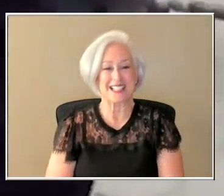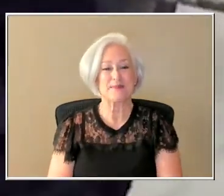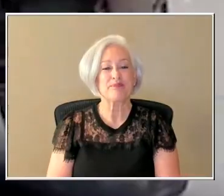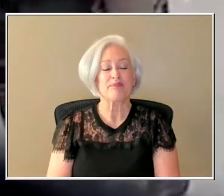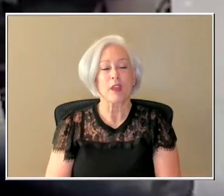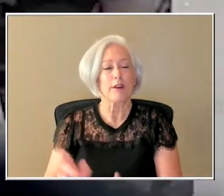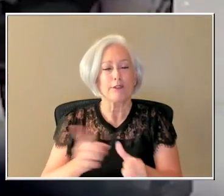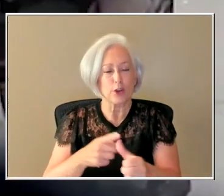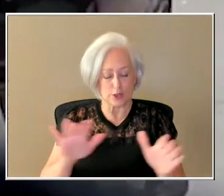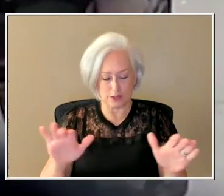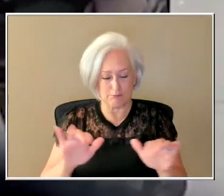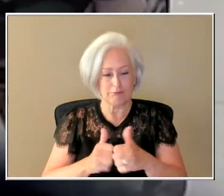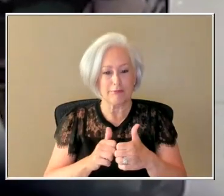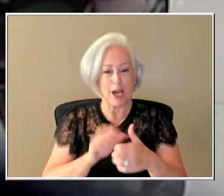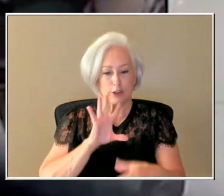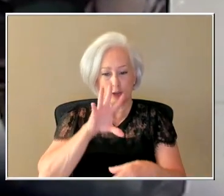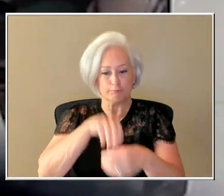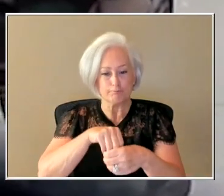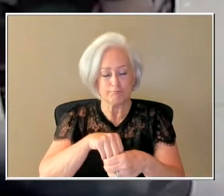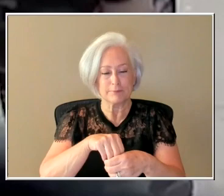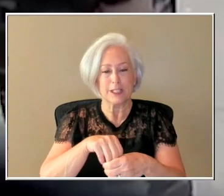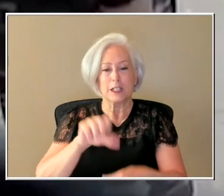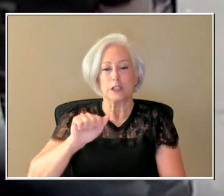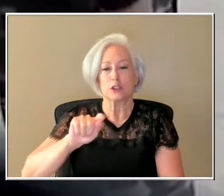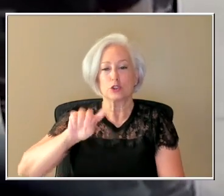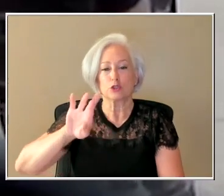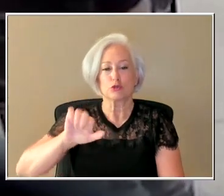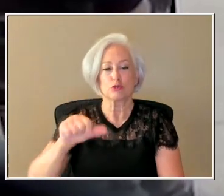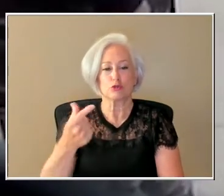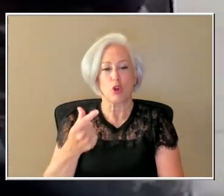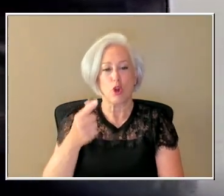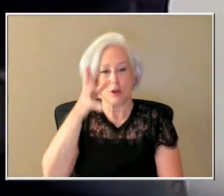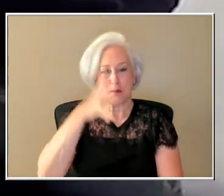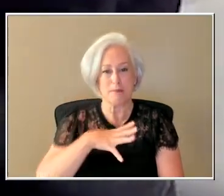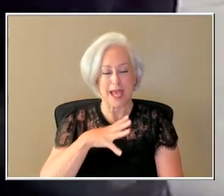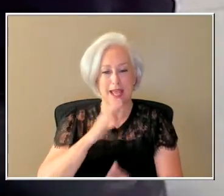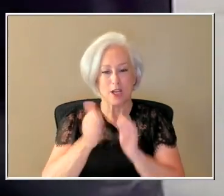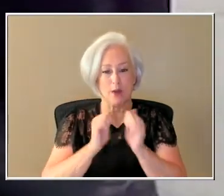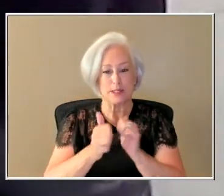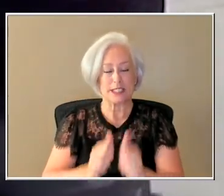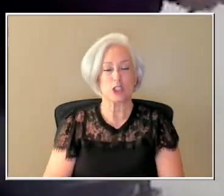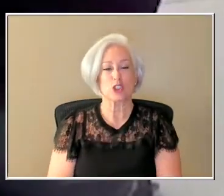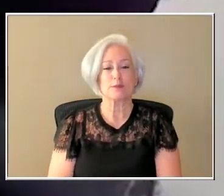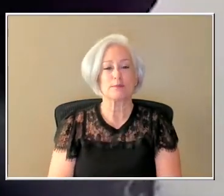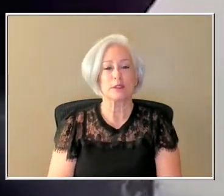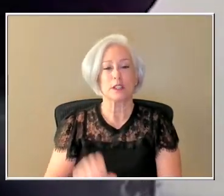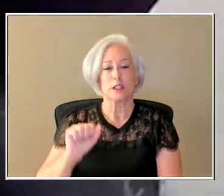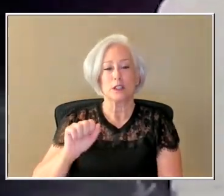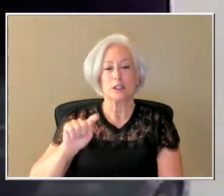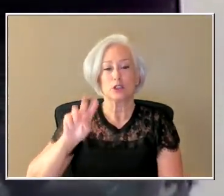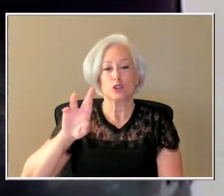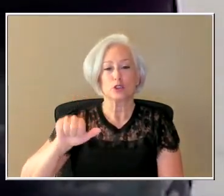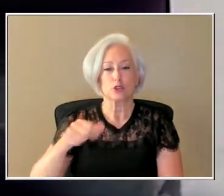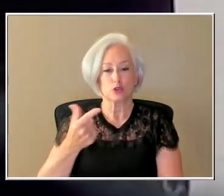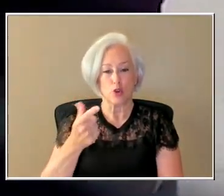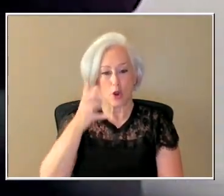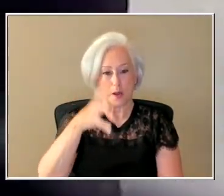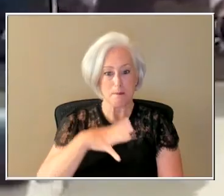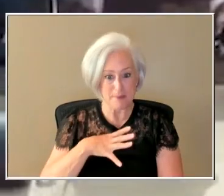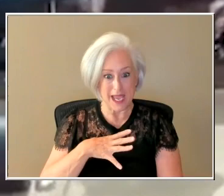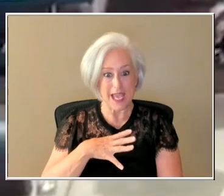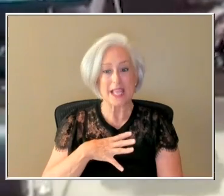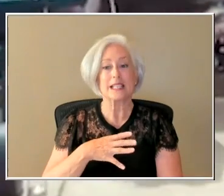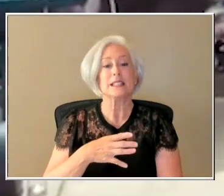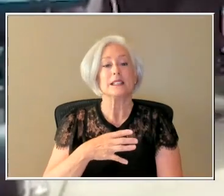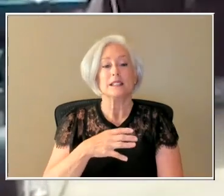these strongman competitions? Yeah, I mean, with the strongman stuff, it's not a matter of if you're going to get hurt, it's when you're going to